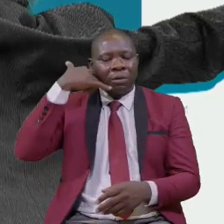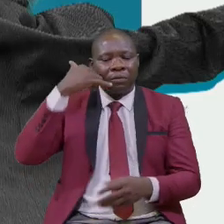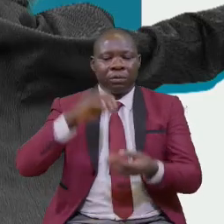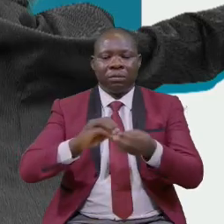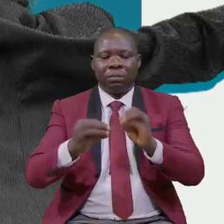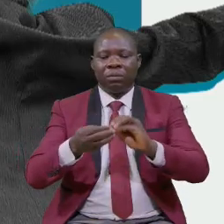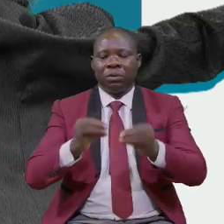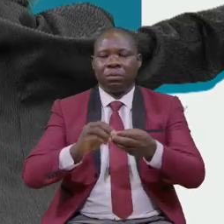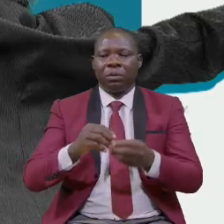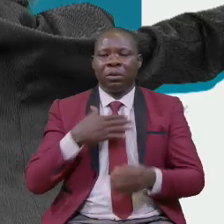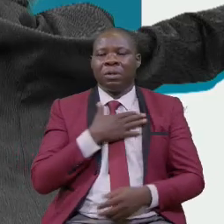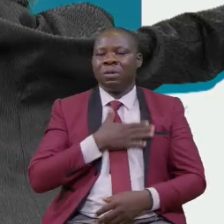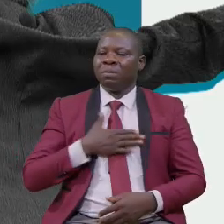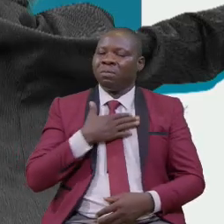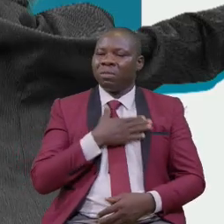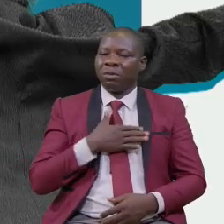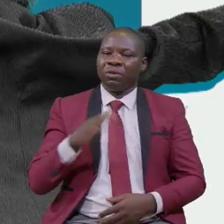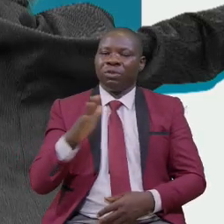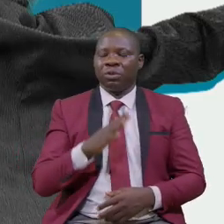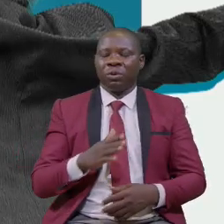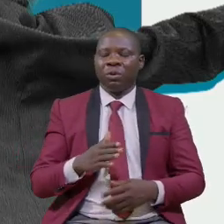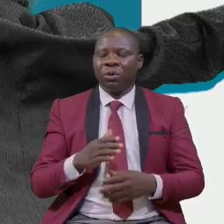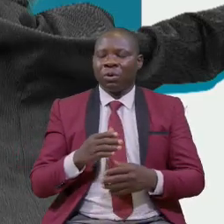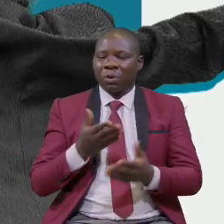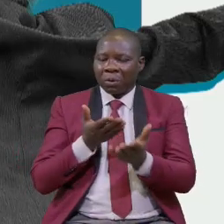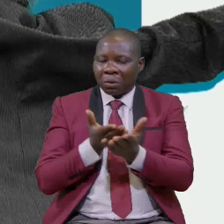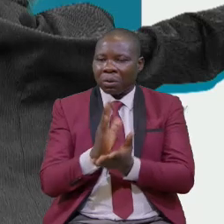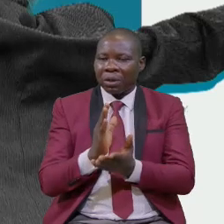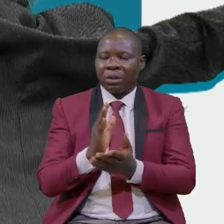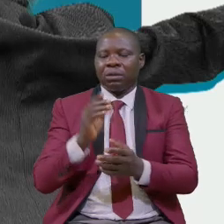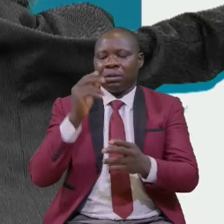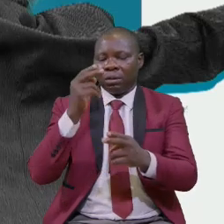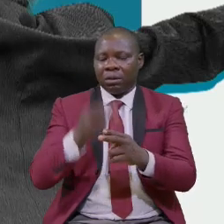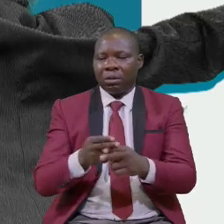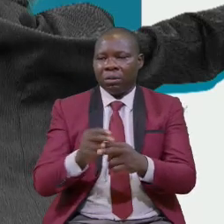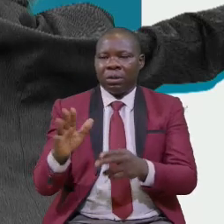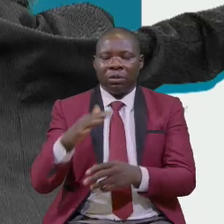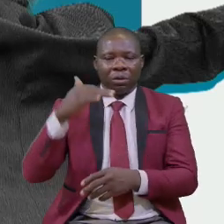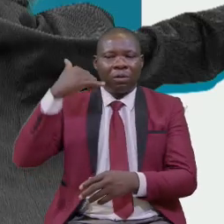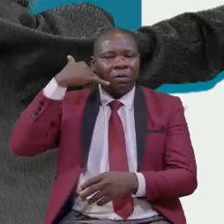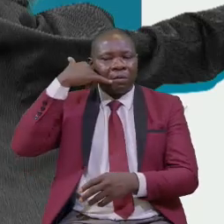Please, your correct name and your telephone number,